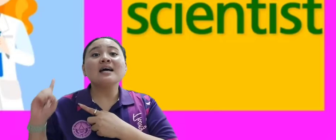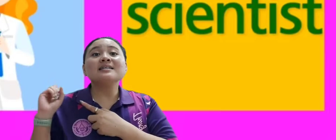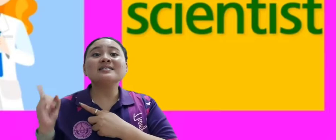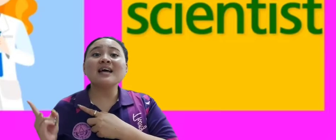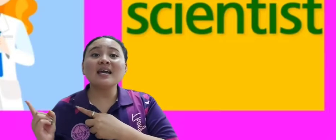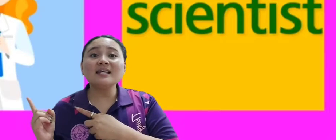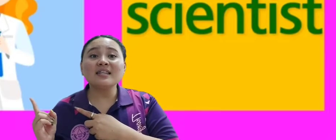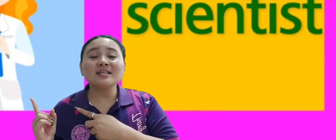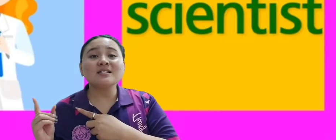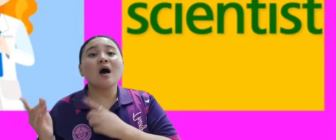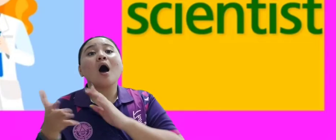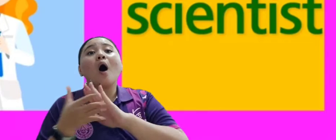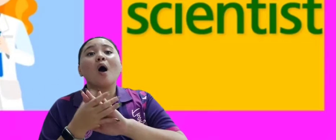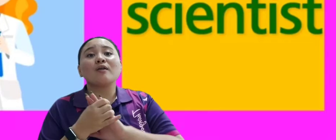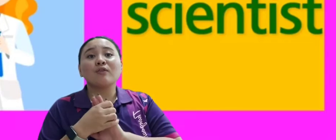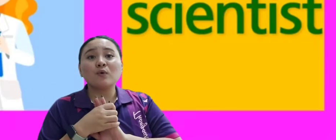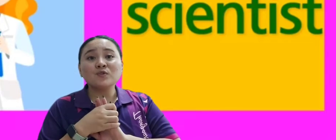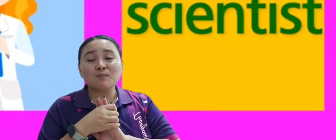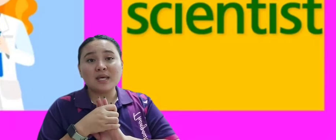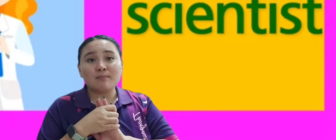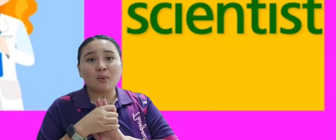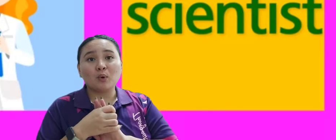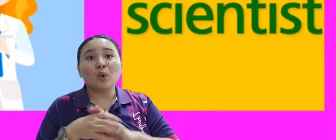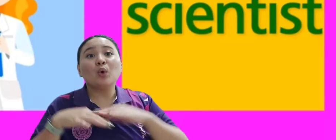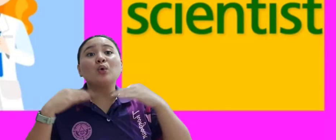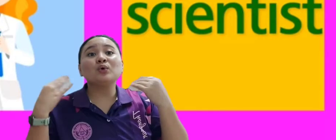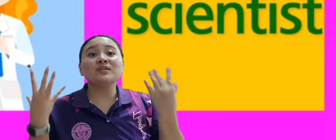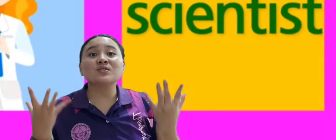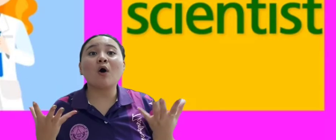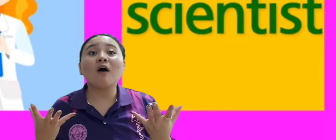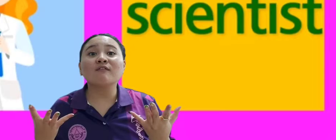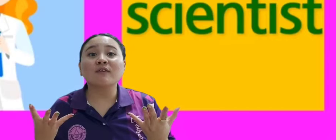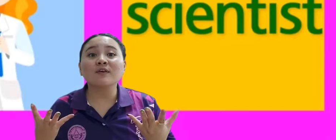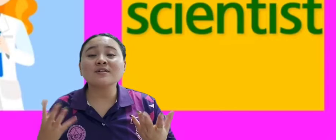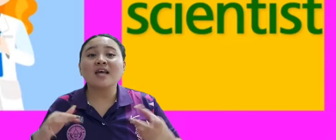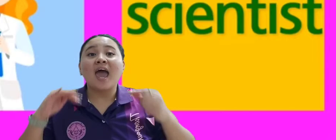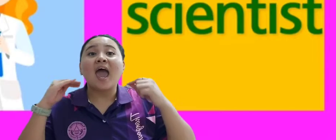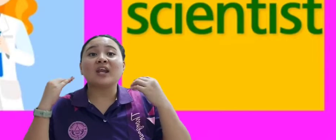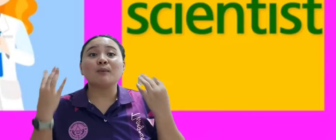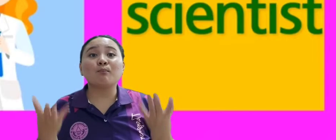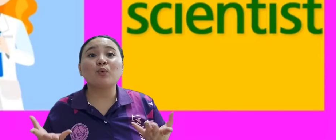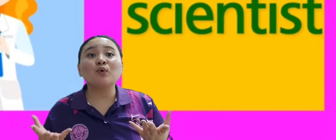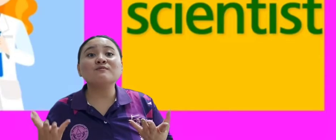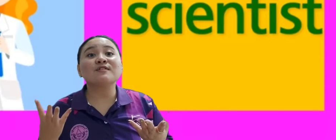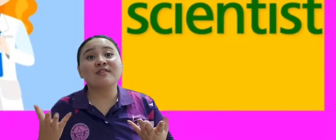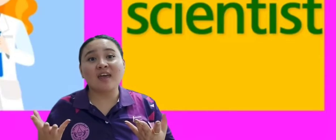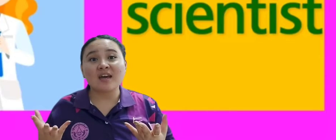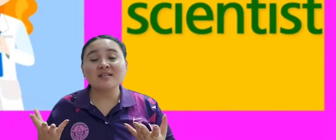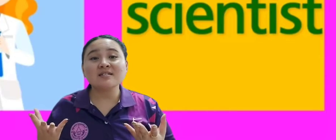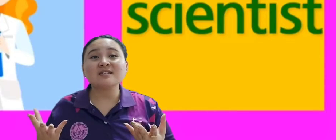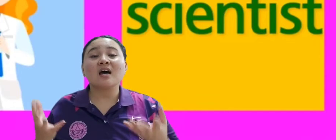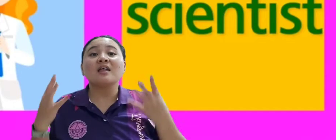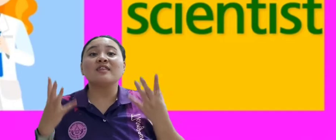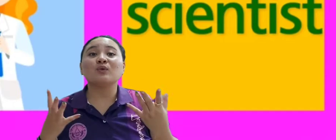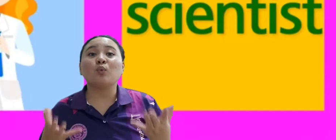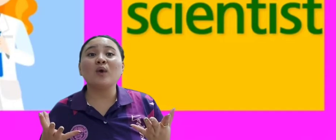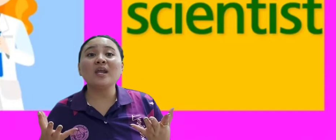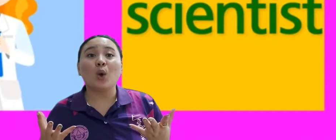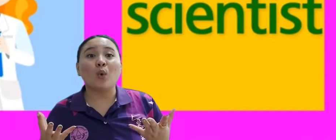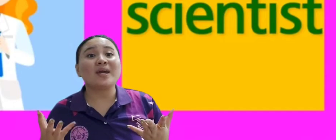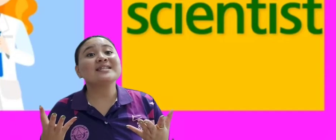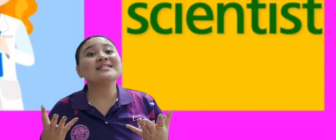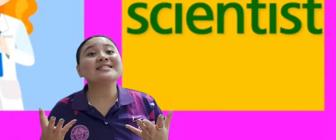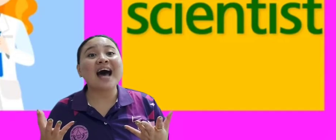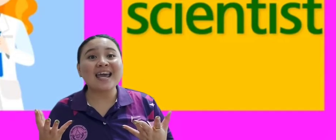science. Scientists are those people who discovers and improves things that